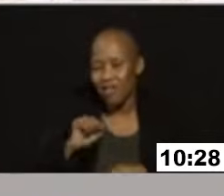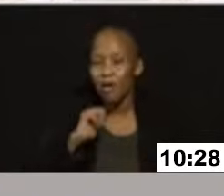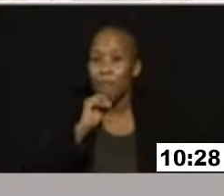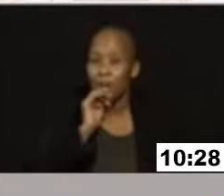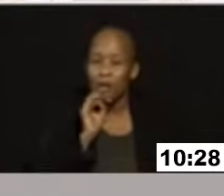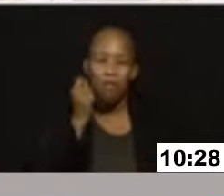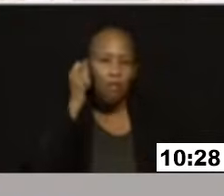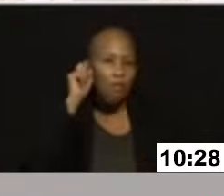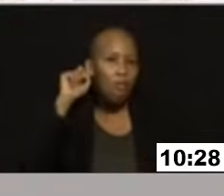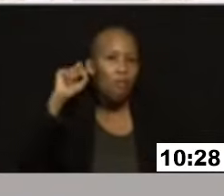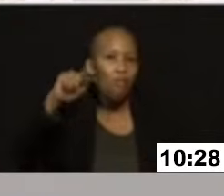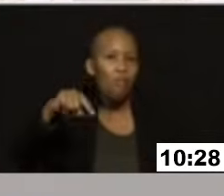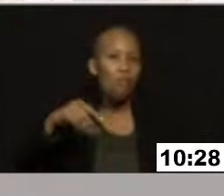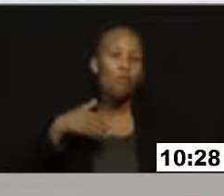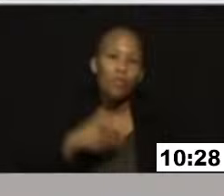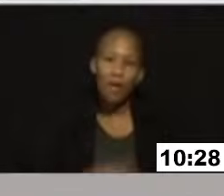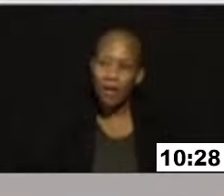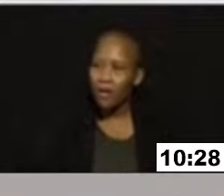ignored.